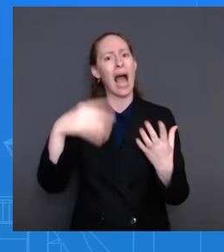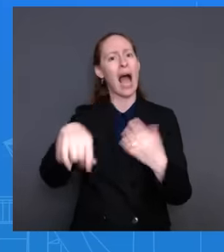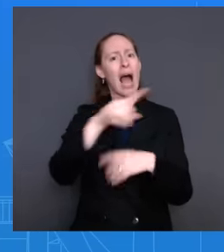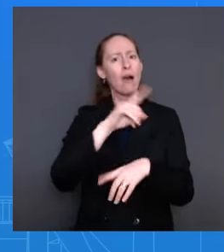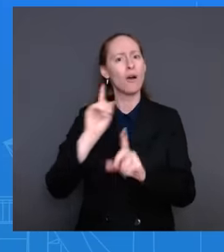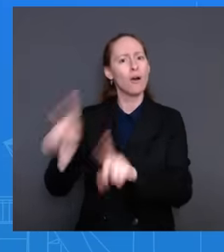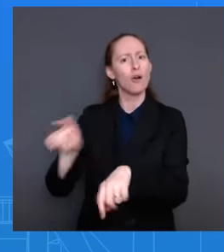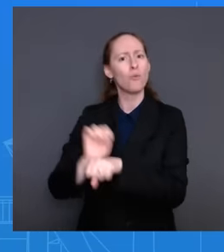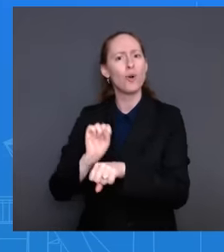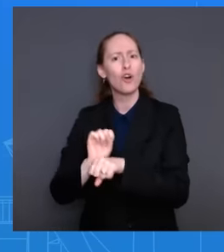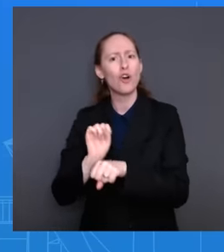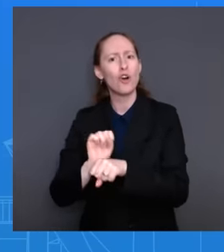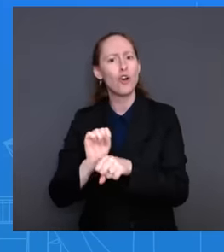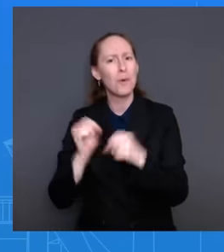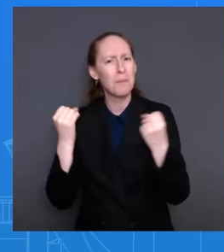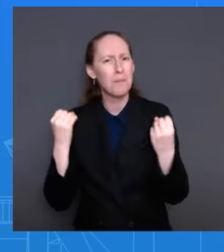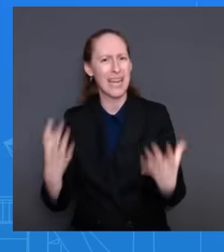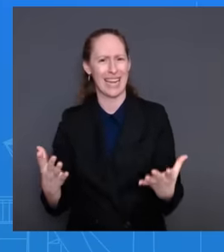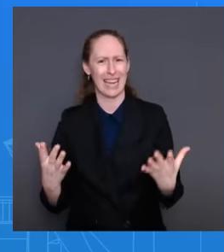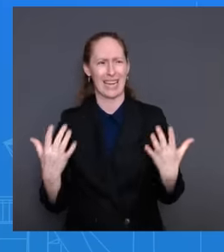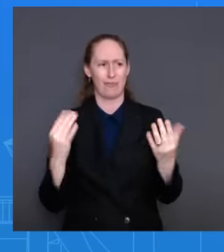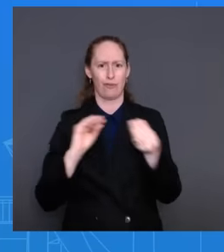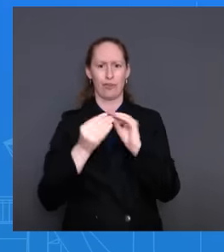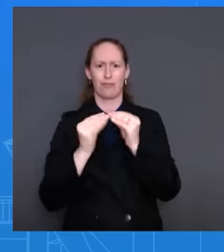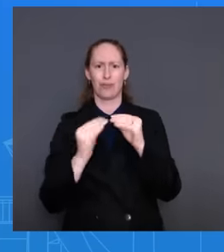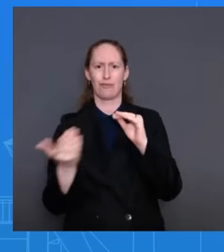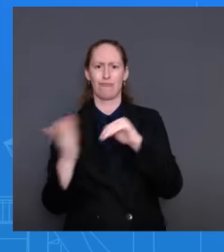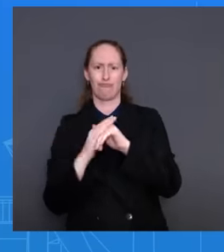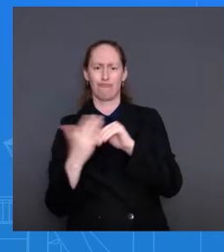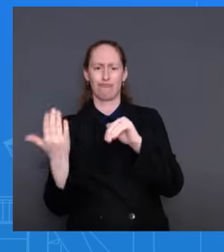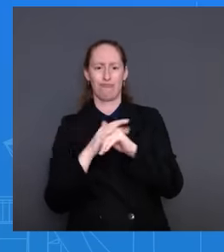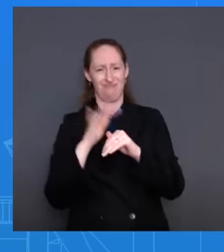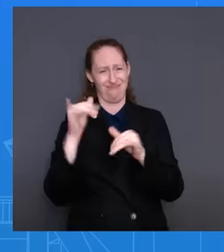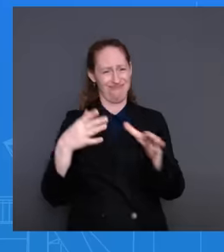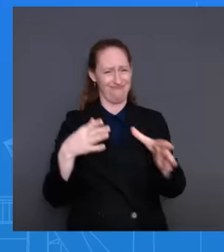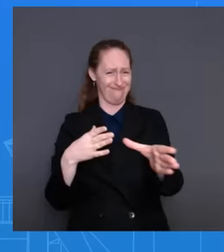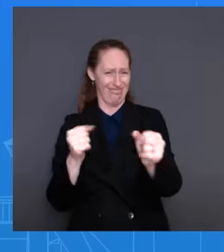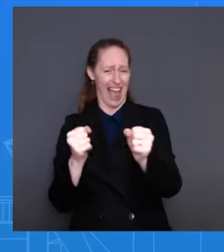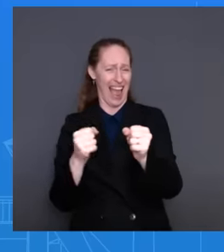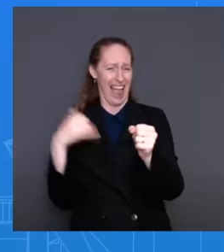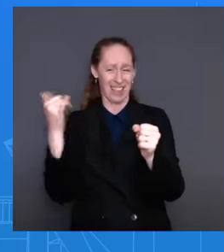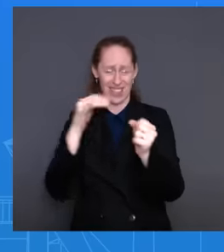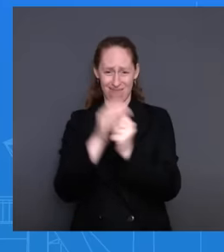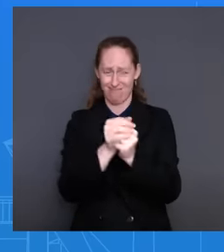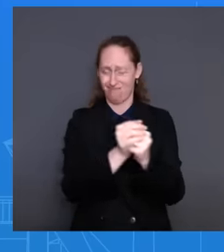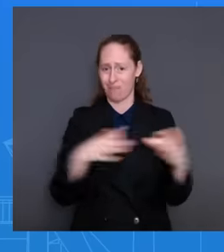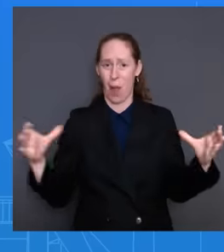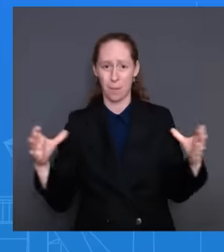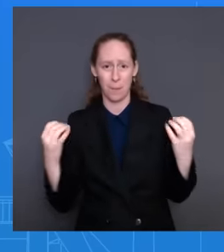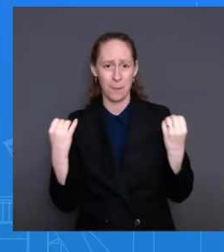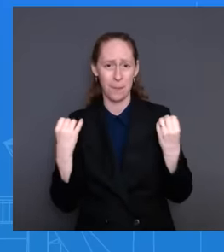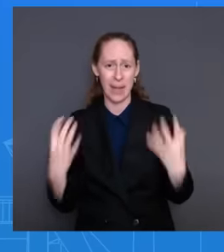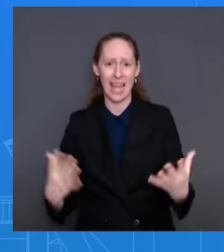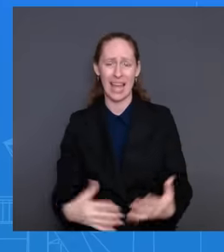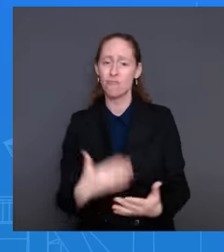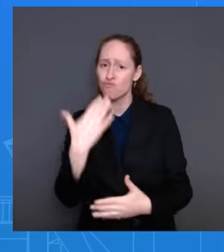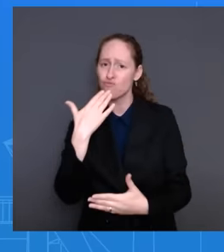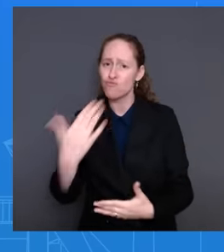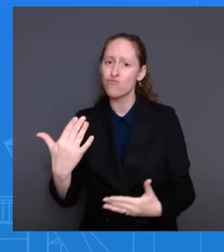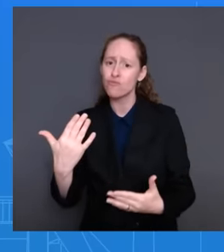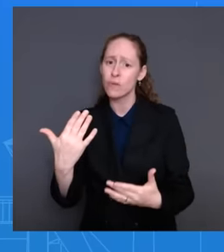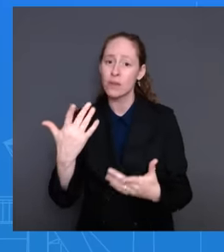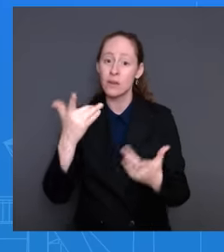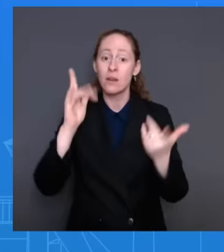the most rapid labor force participation rebound among prime age workers of any of the last four recoveries.